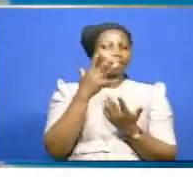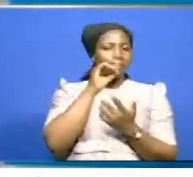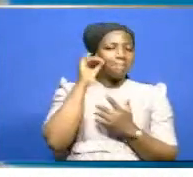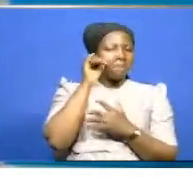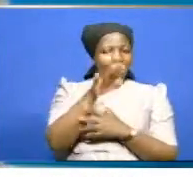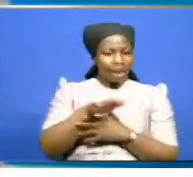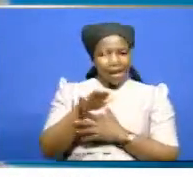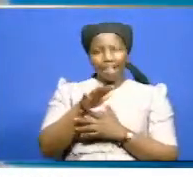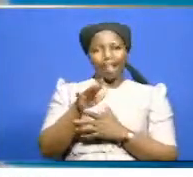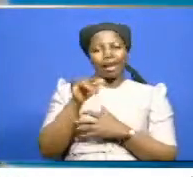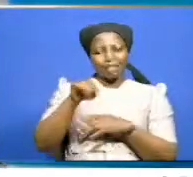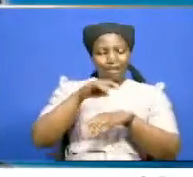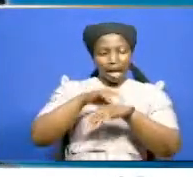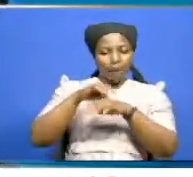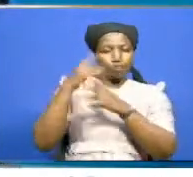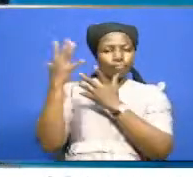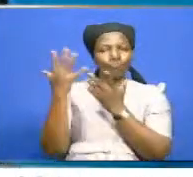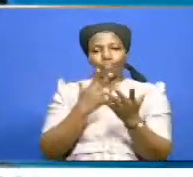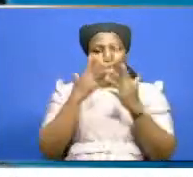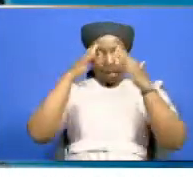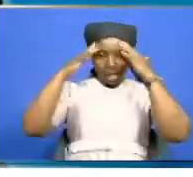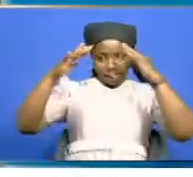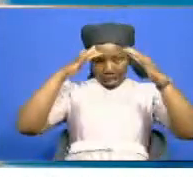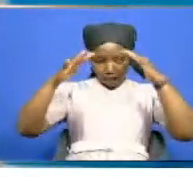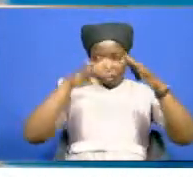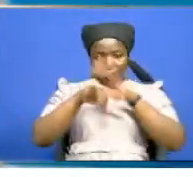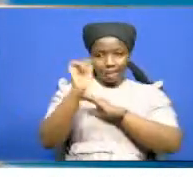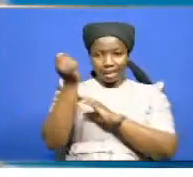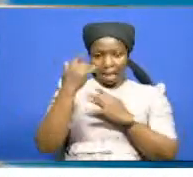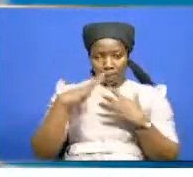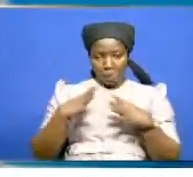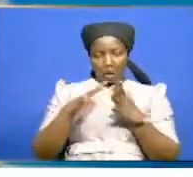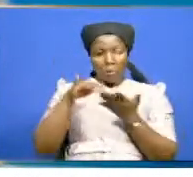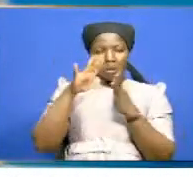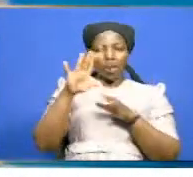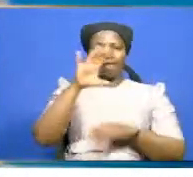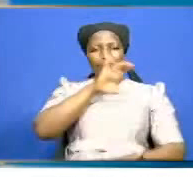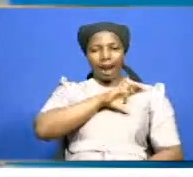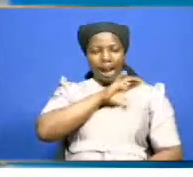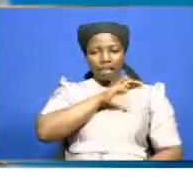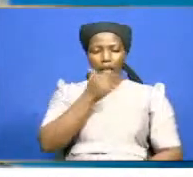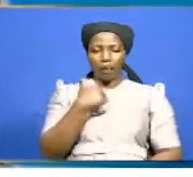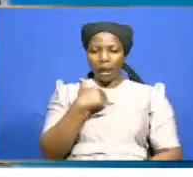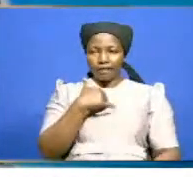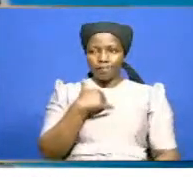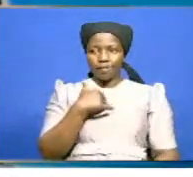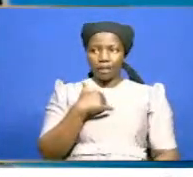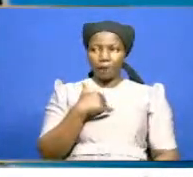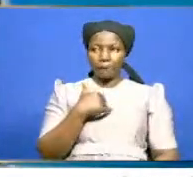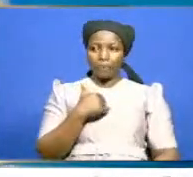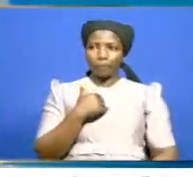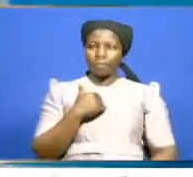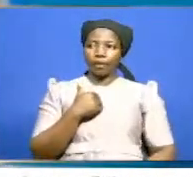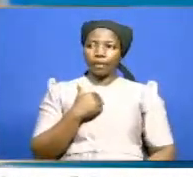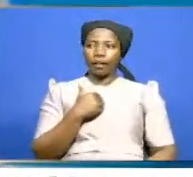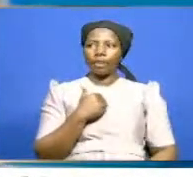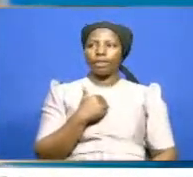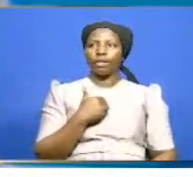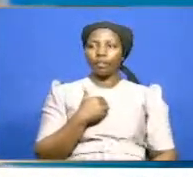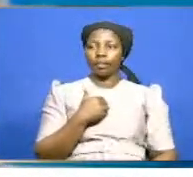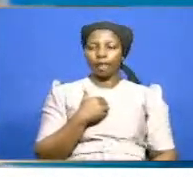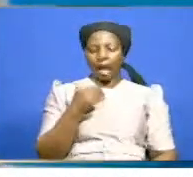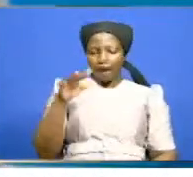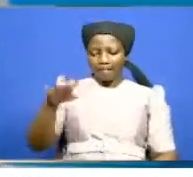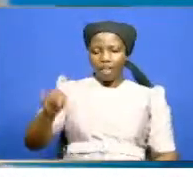bring the innovation in Kenyans. And most of the customers we have and found themselves in those